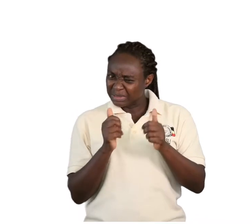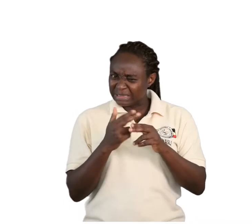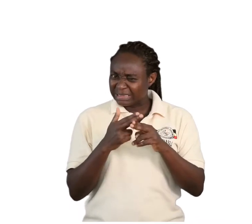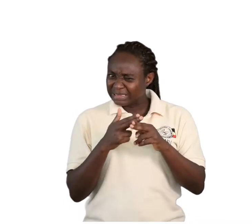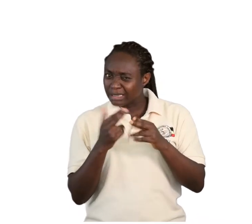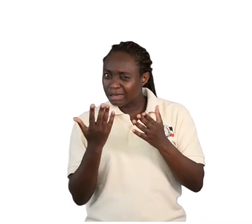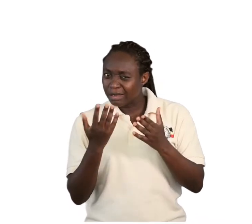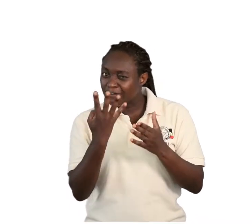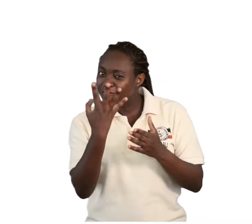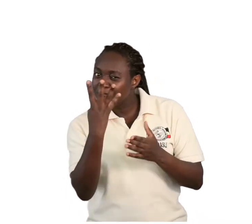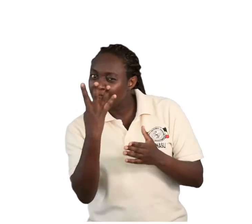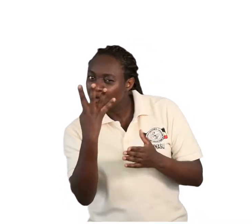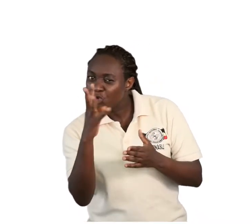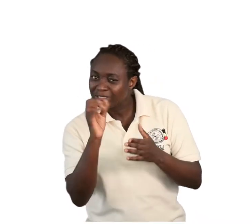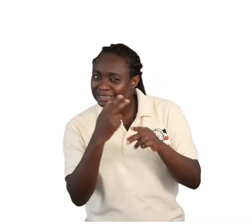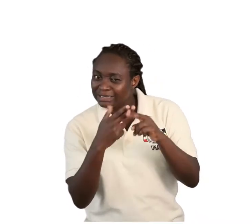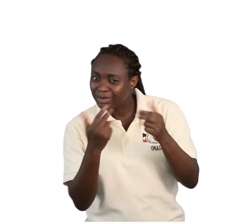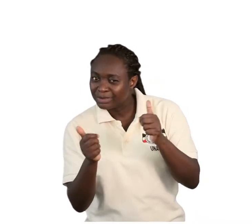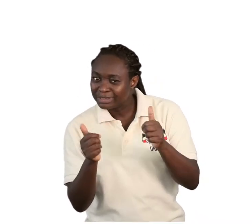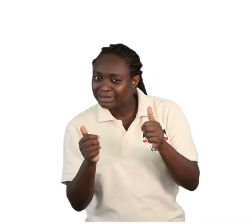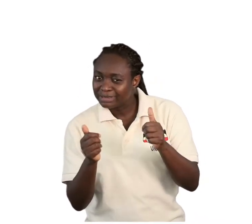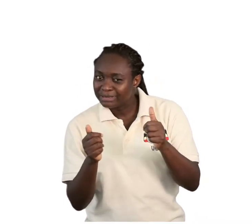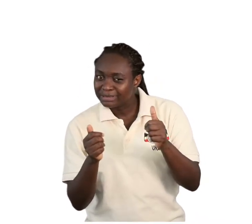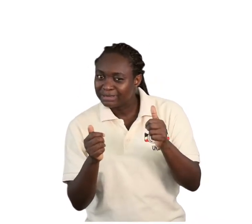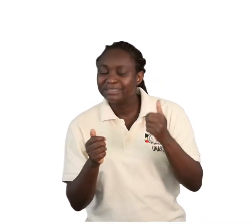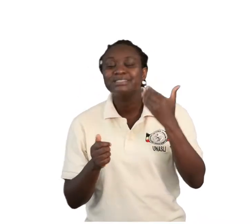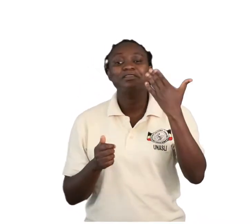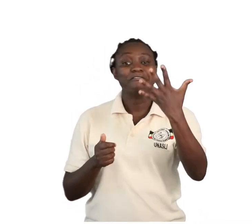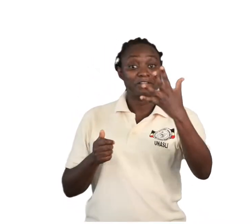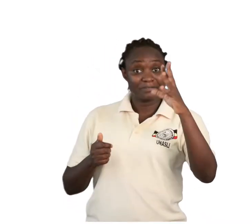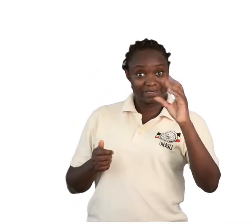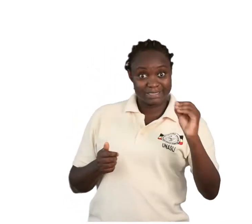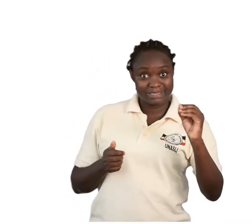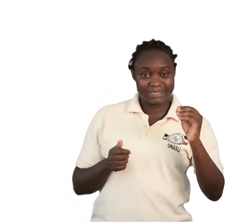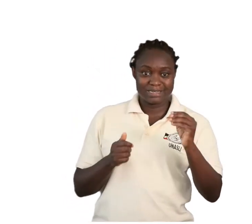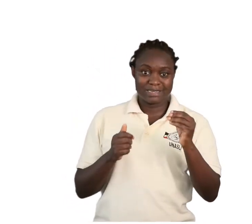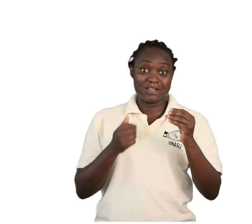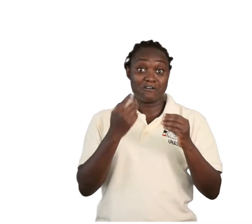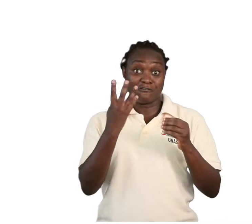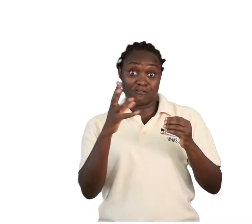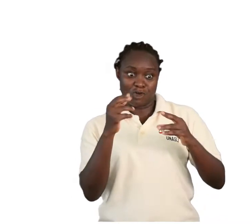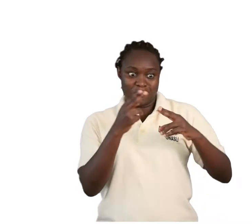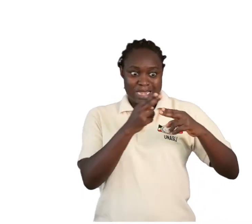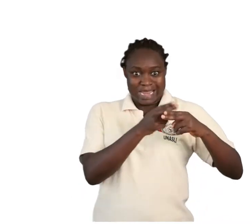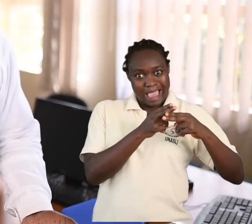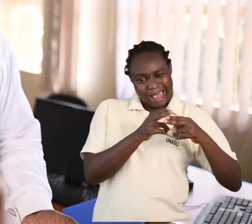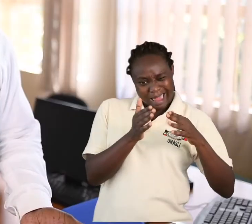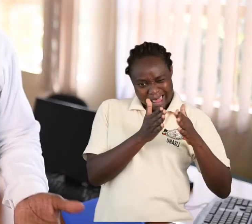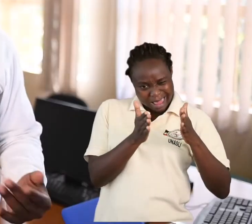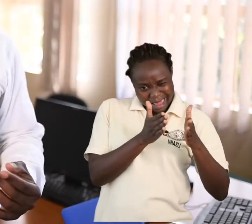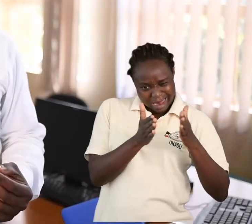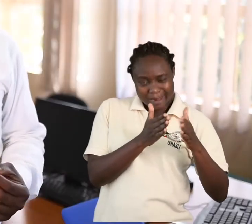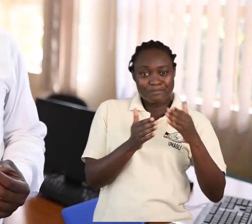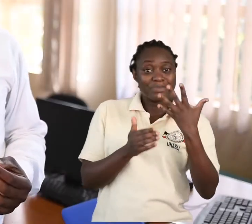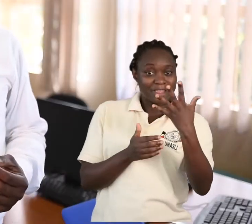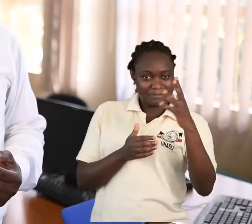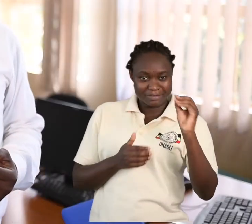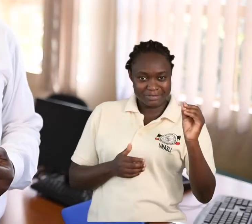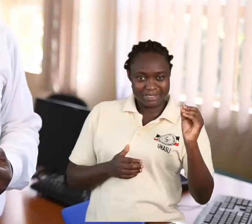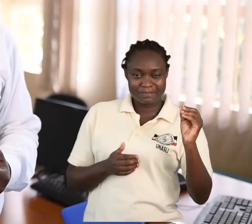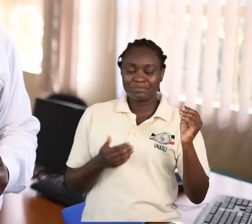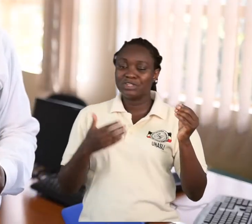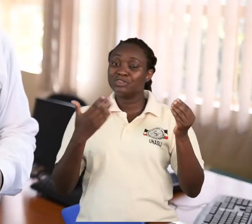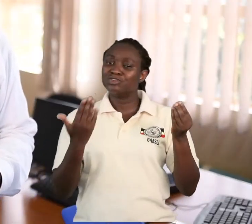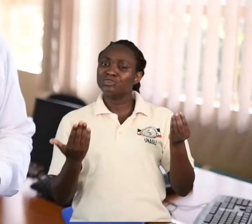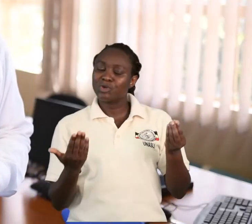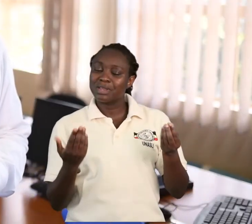that? It's true. The numeral is 50. So what happens? What happens is you're going